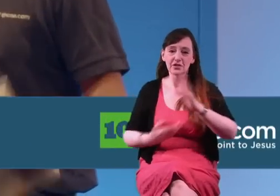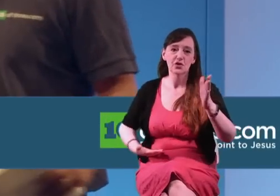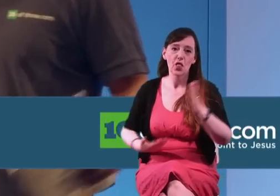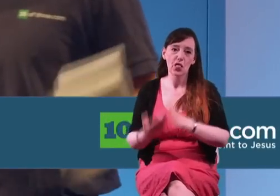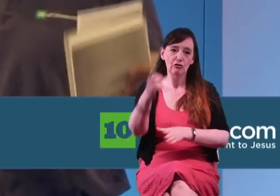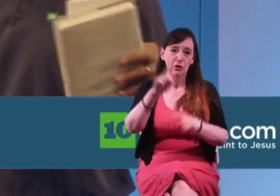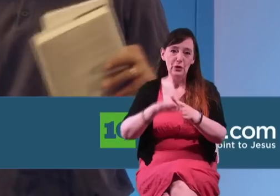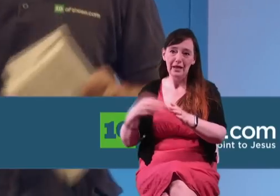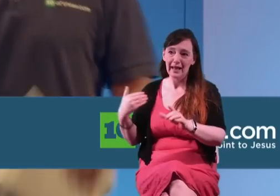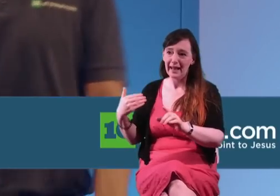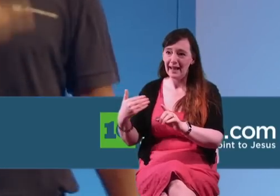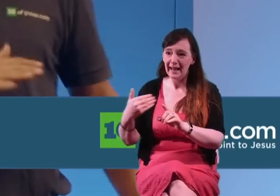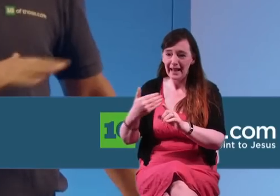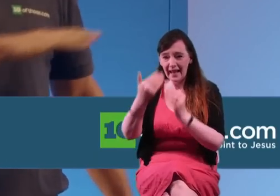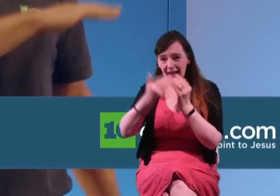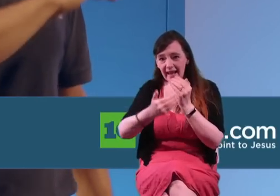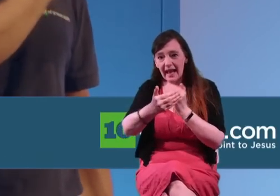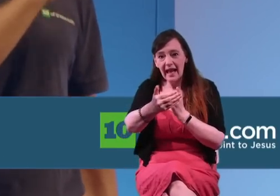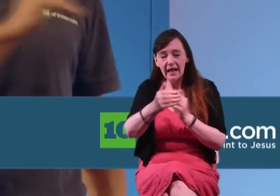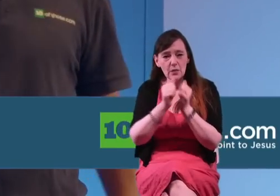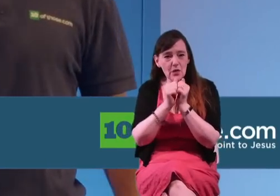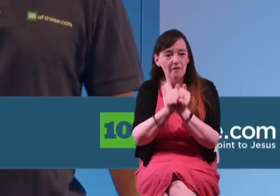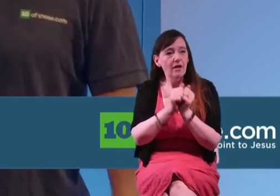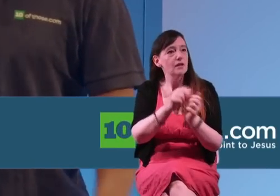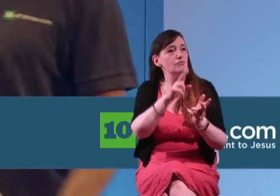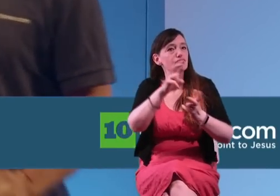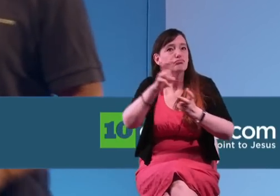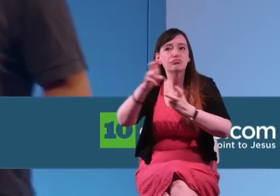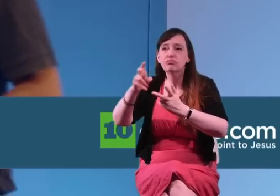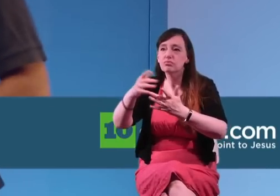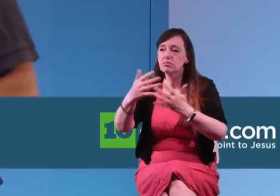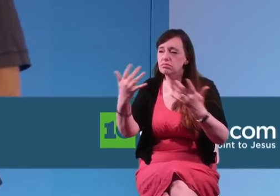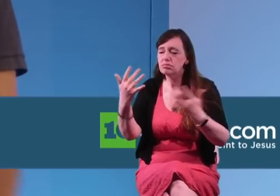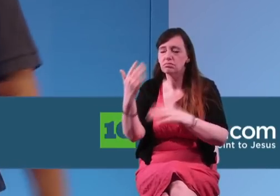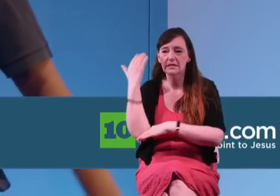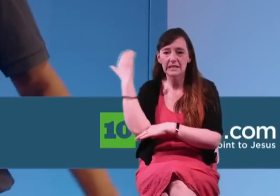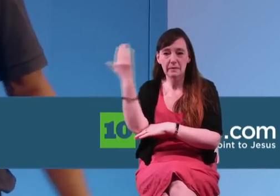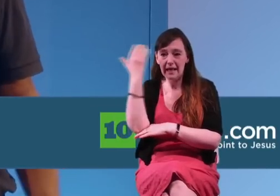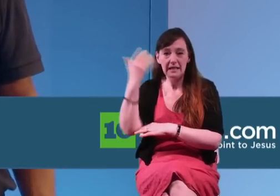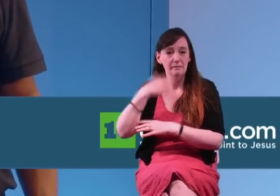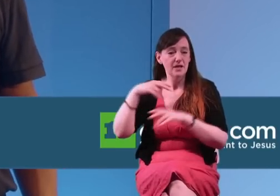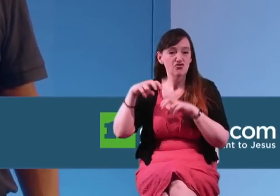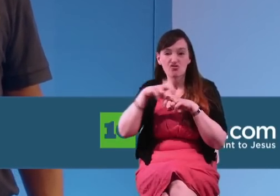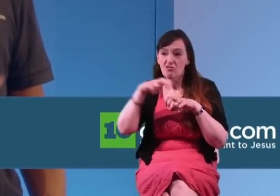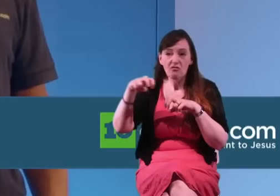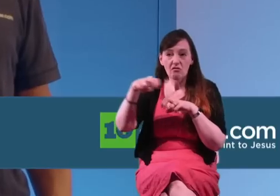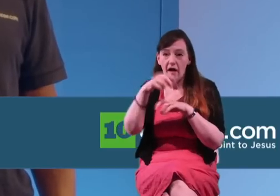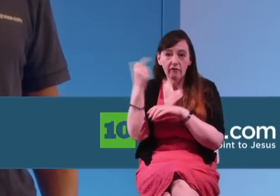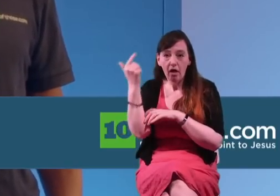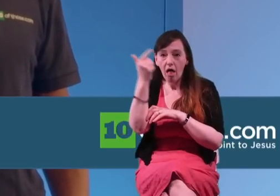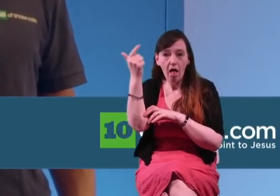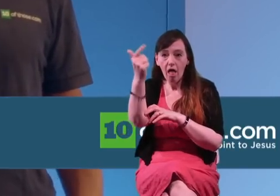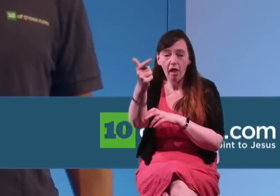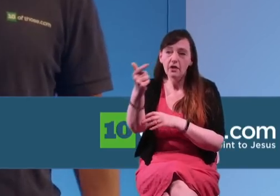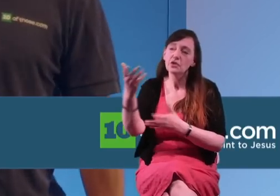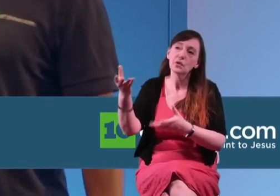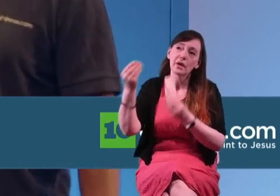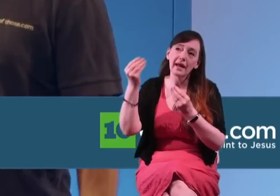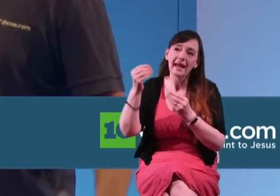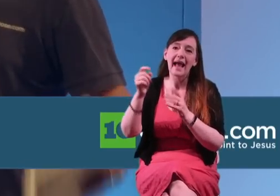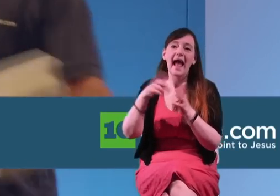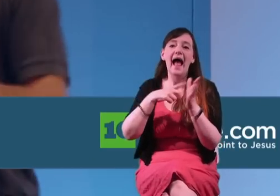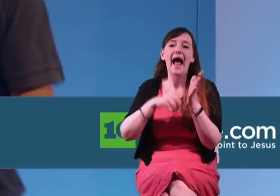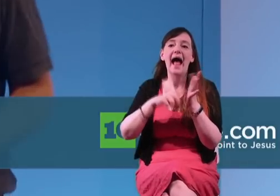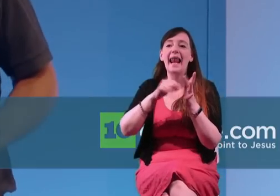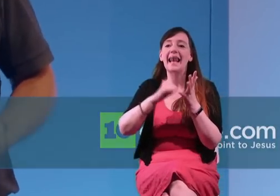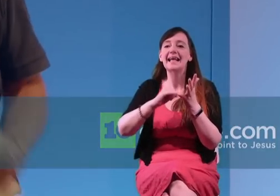great privilege to hear good speakers. I will travel a very, very long way to hear Alistair speak. And I know you